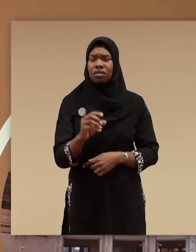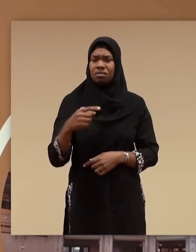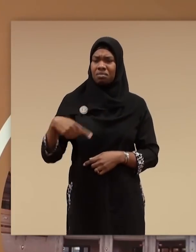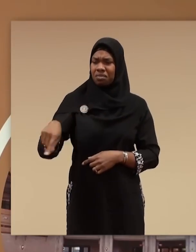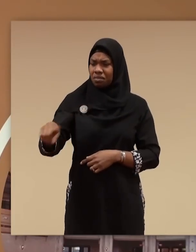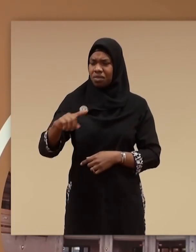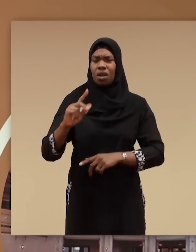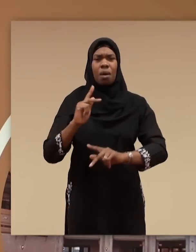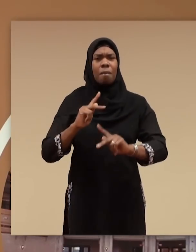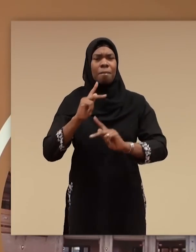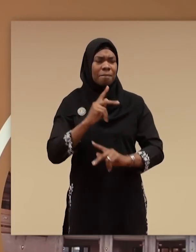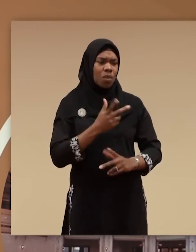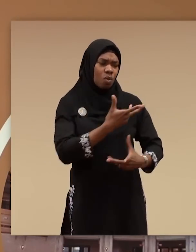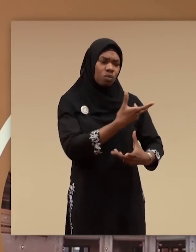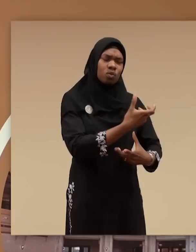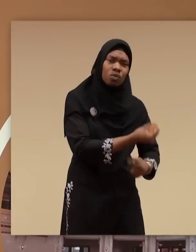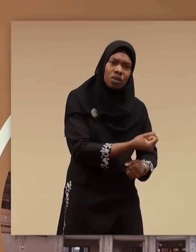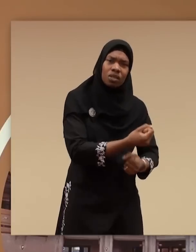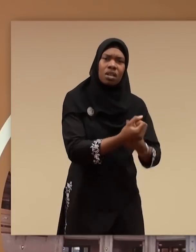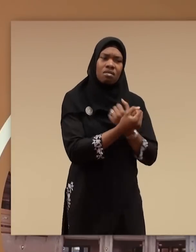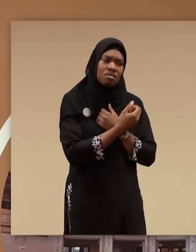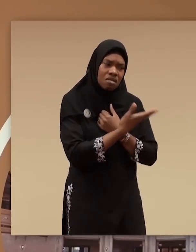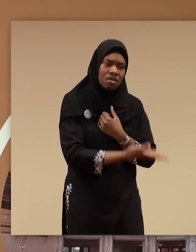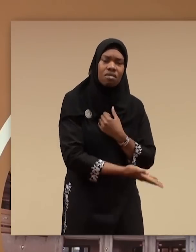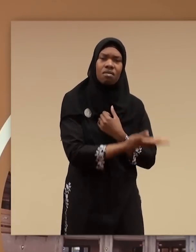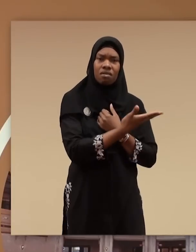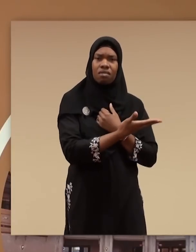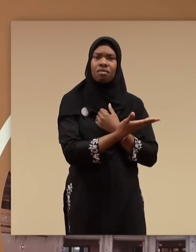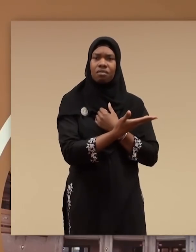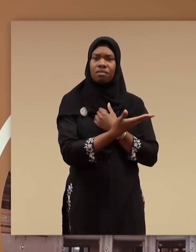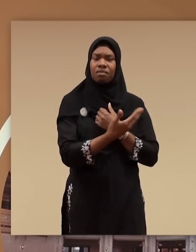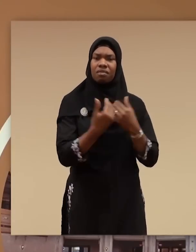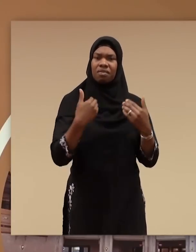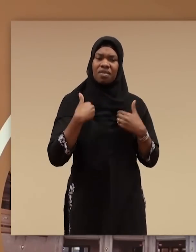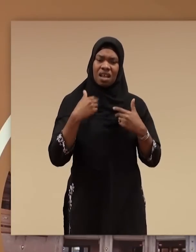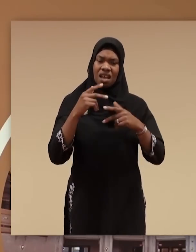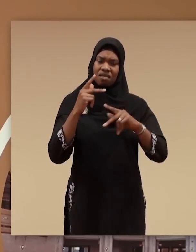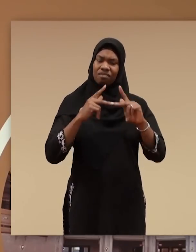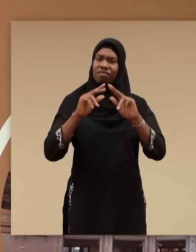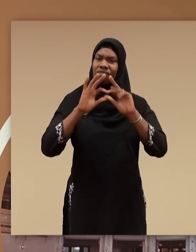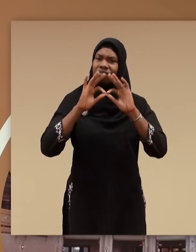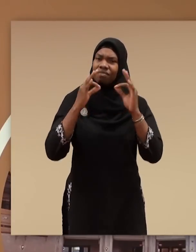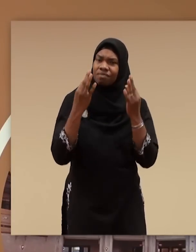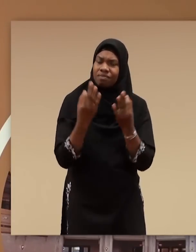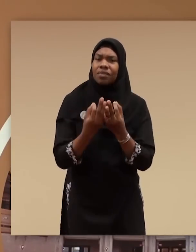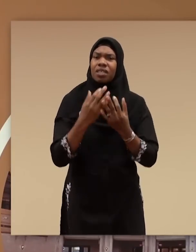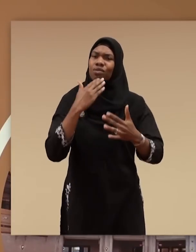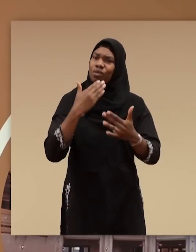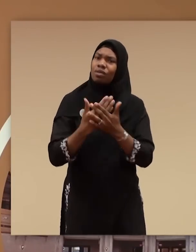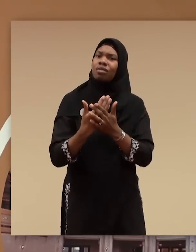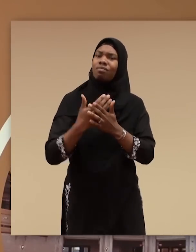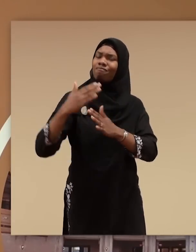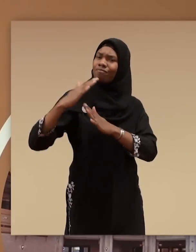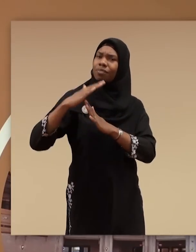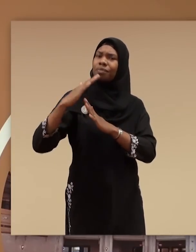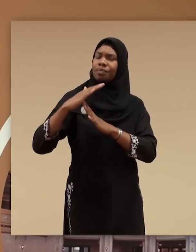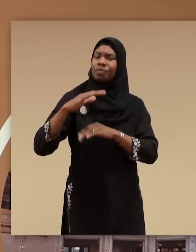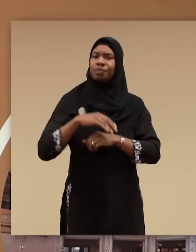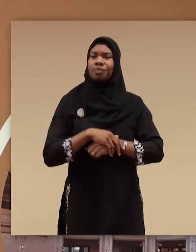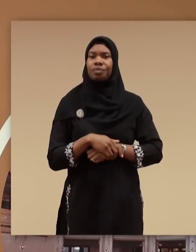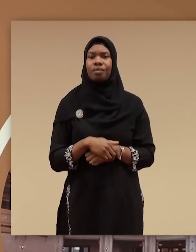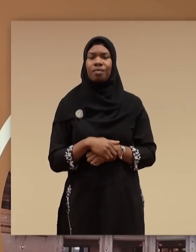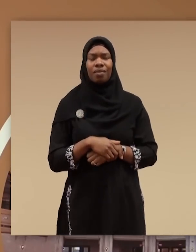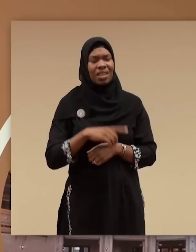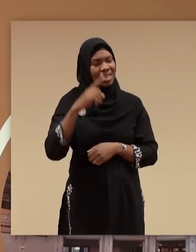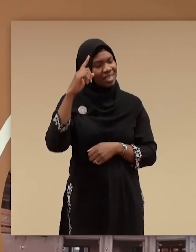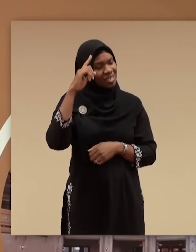has the best heritage, the best in everything. So he told them, you know how much we loved you and we respected you. But you